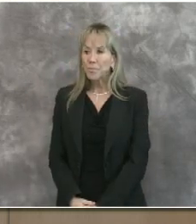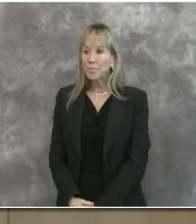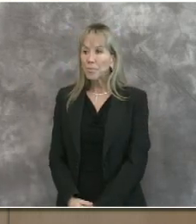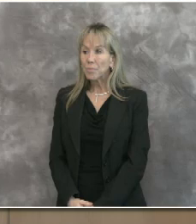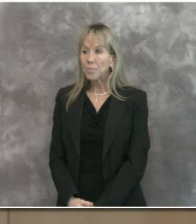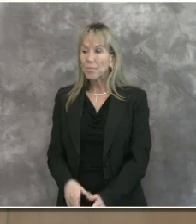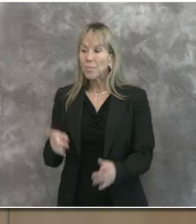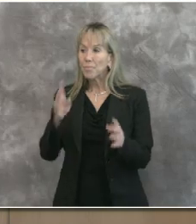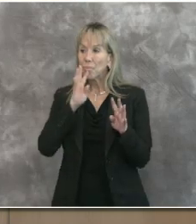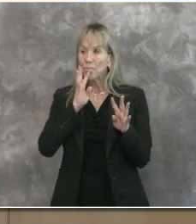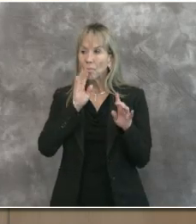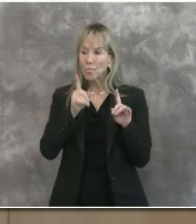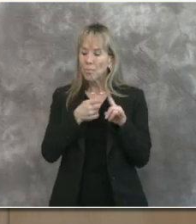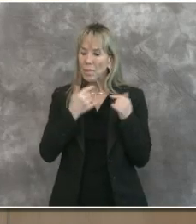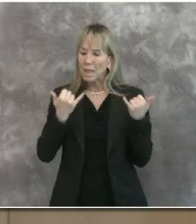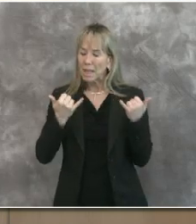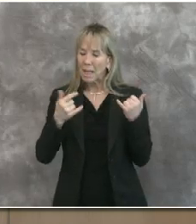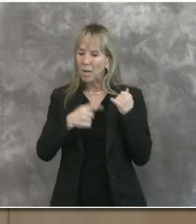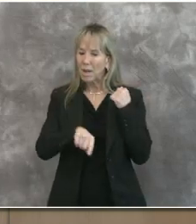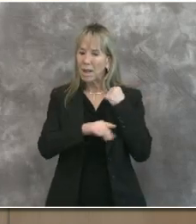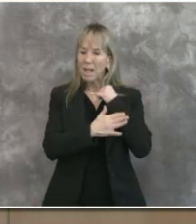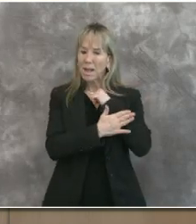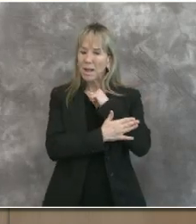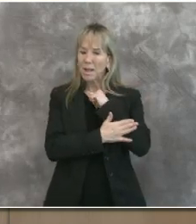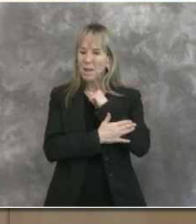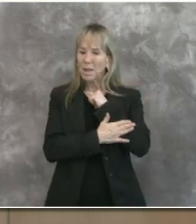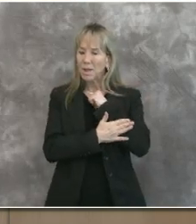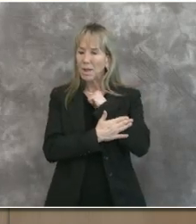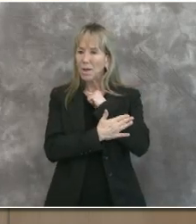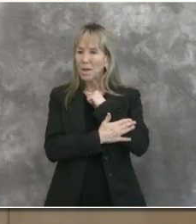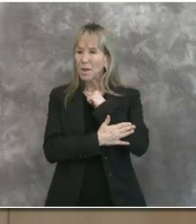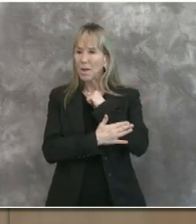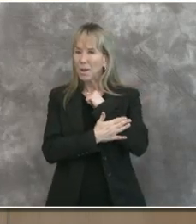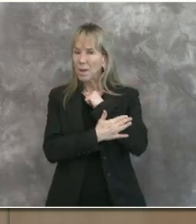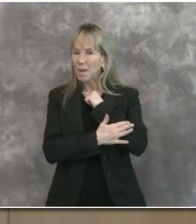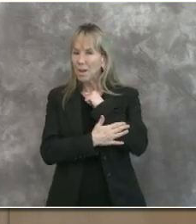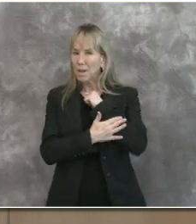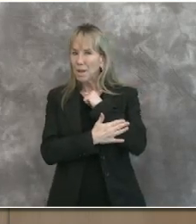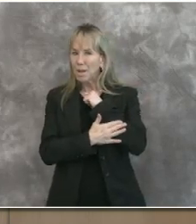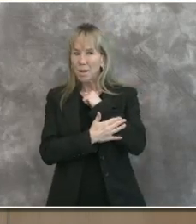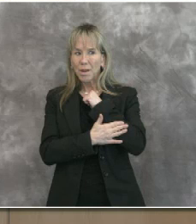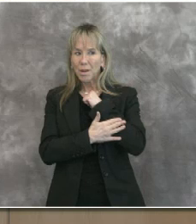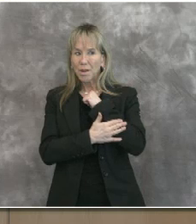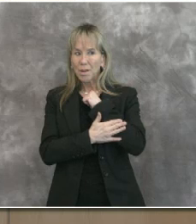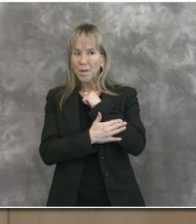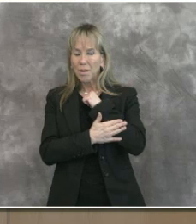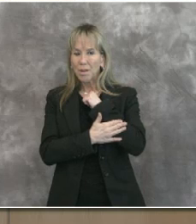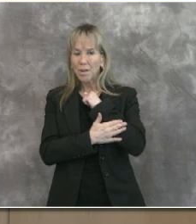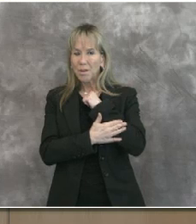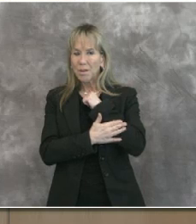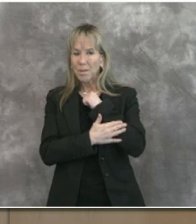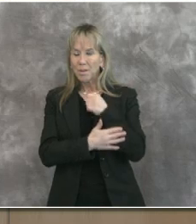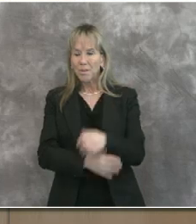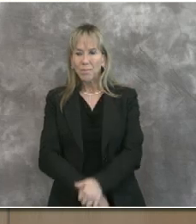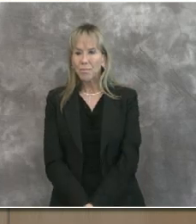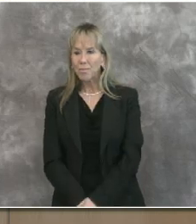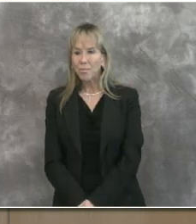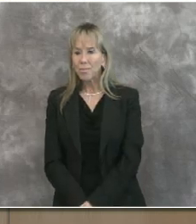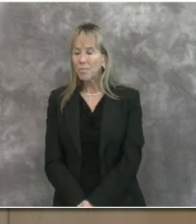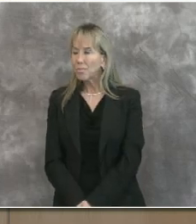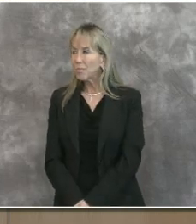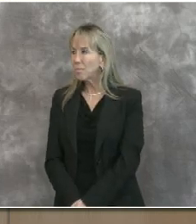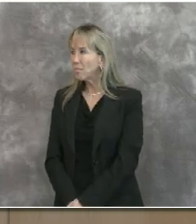step that you all have not taken at a county level yet. Do you believe that this is a necessary step and or something that you're looking at to expand countywide?